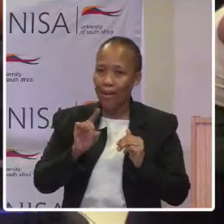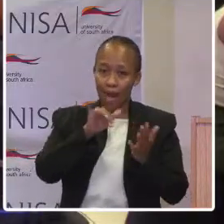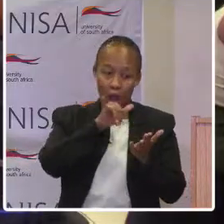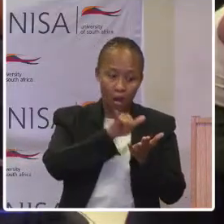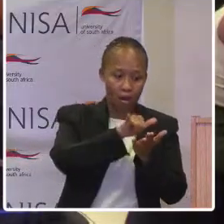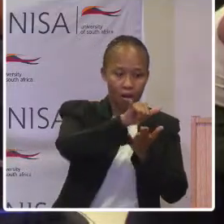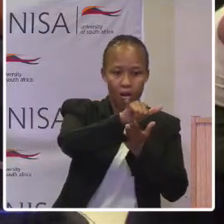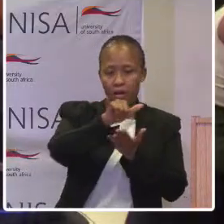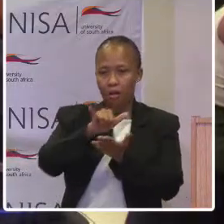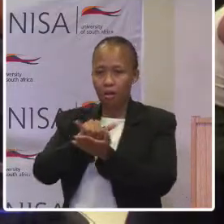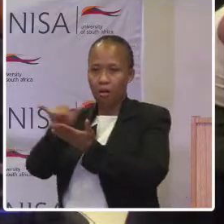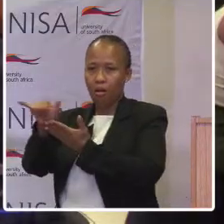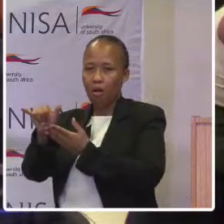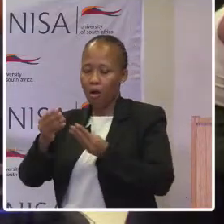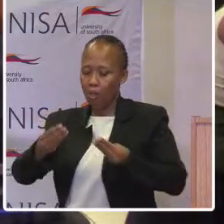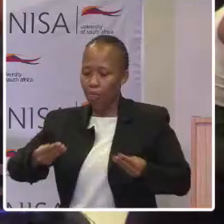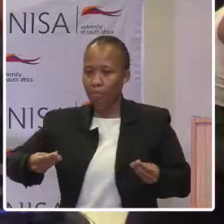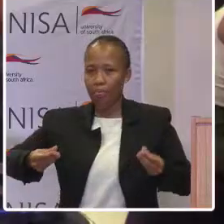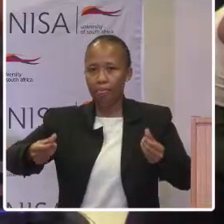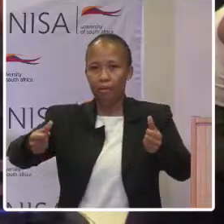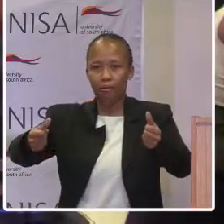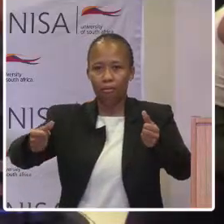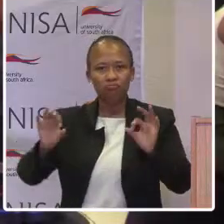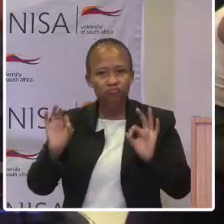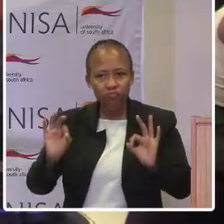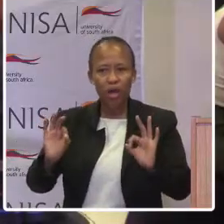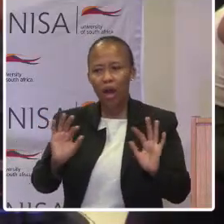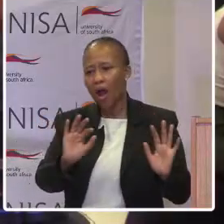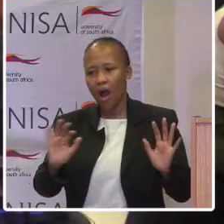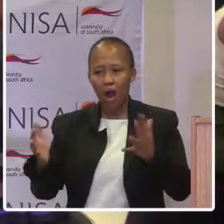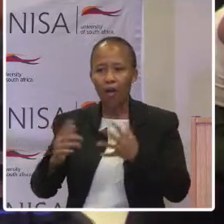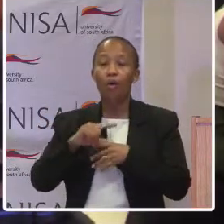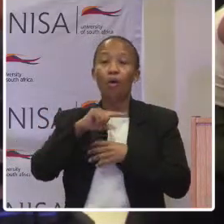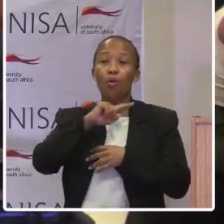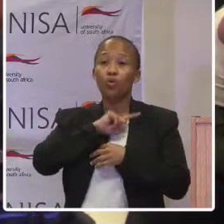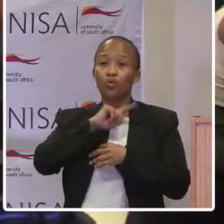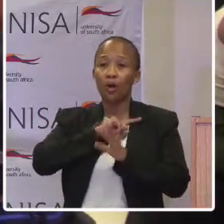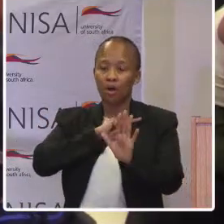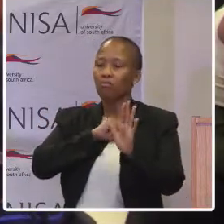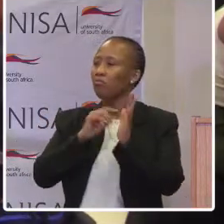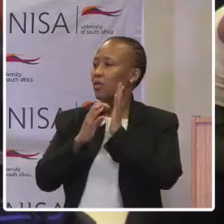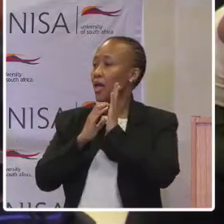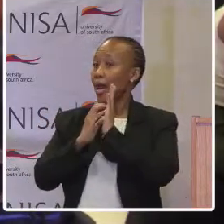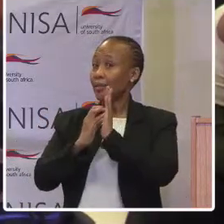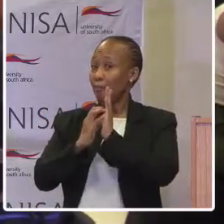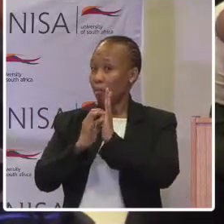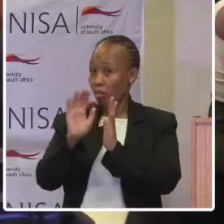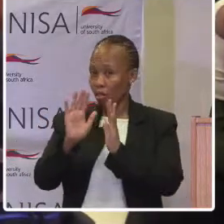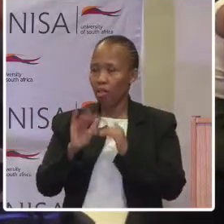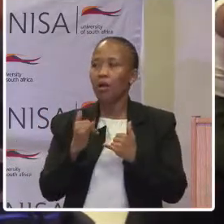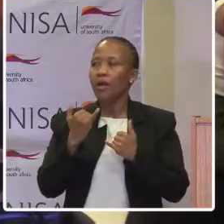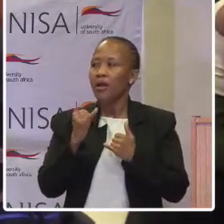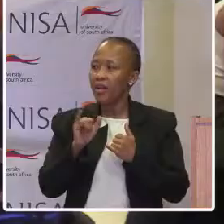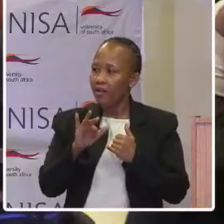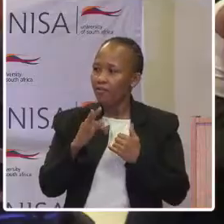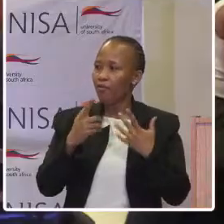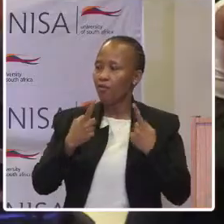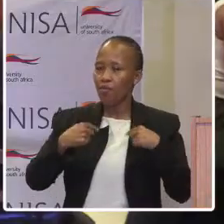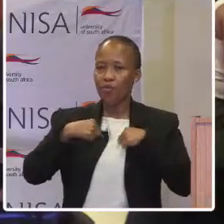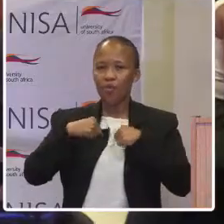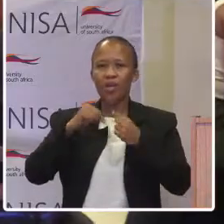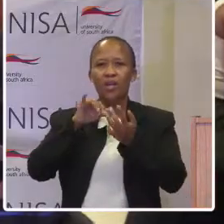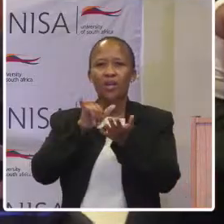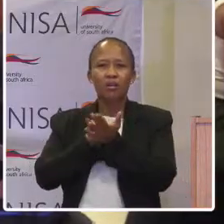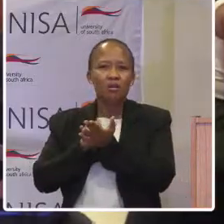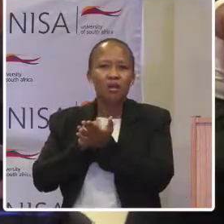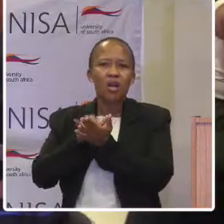these airspaces? Because they govern, for example, if you're talking about the chartered aircraft and